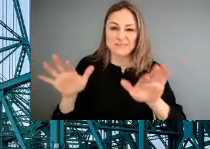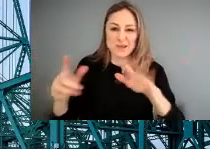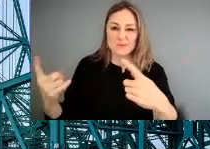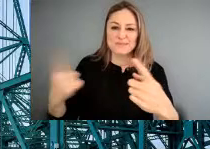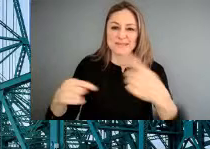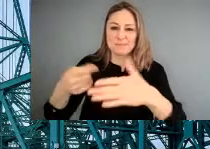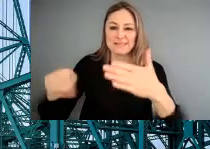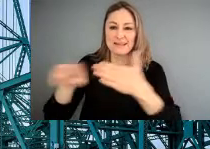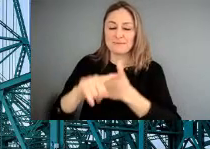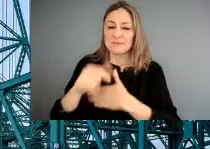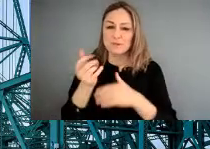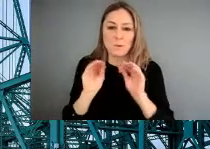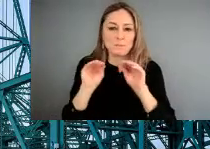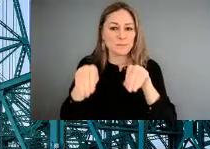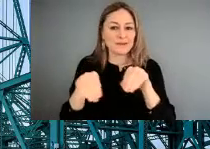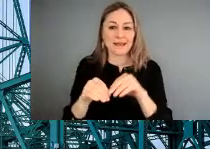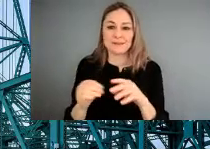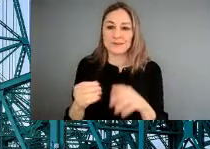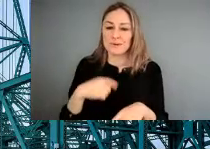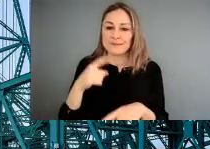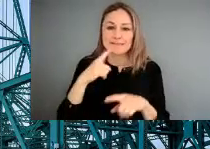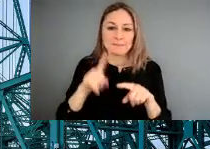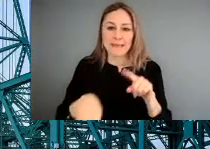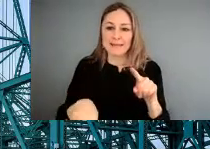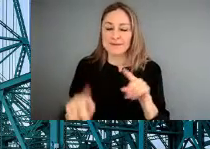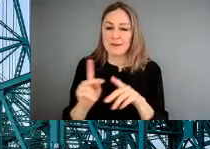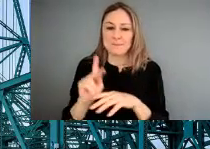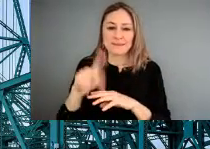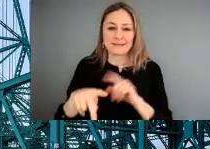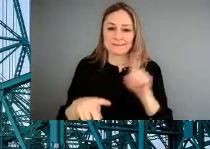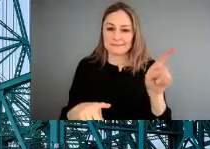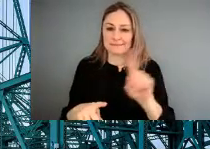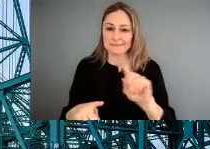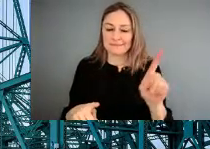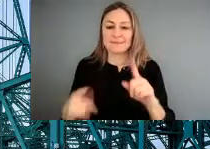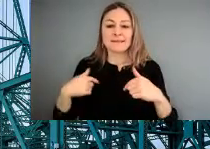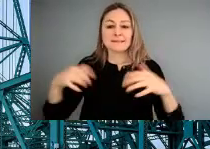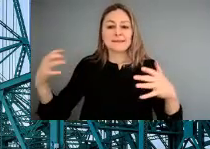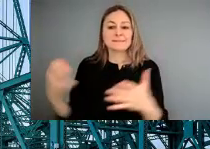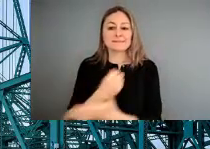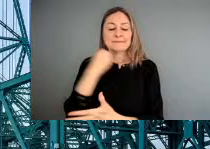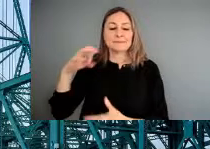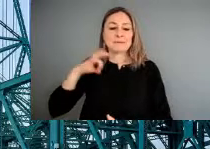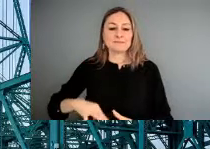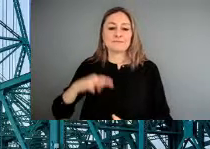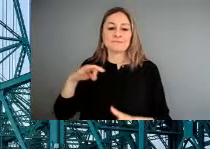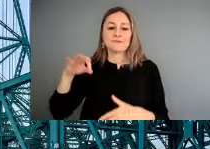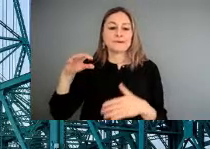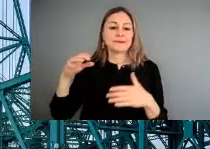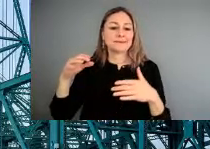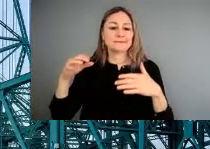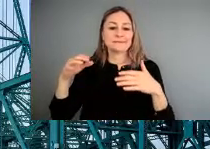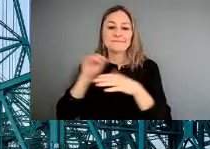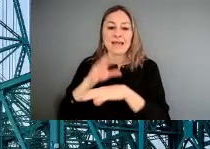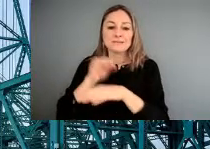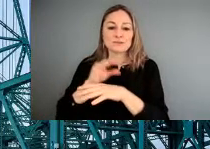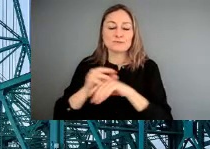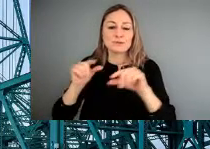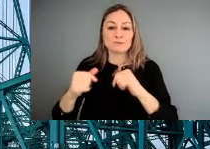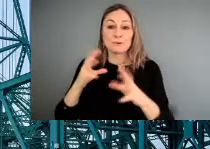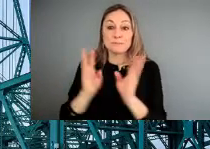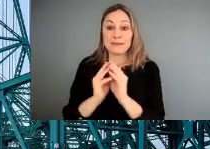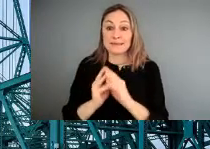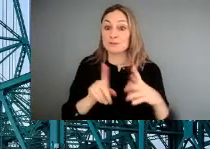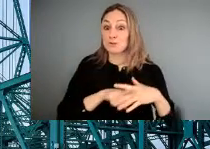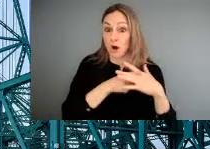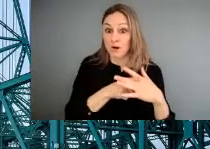tomato plants out. Let's get this benefits advisory group meeting going and get this wrapped up.